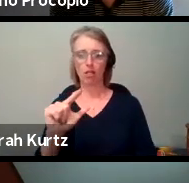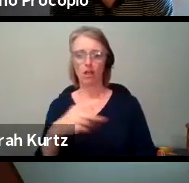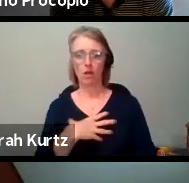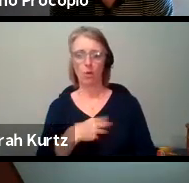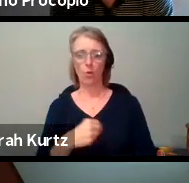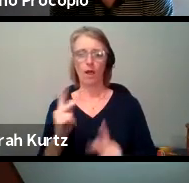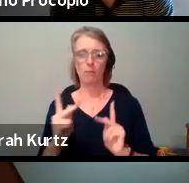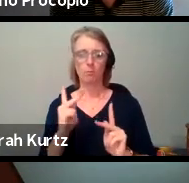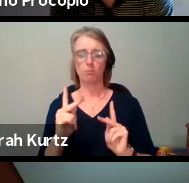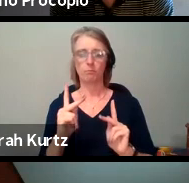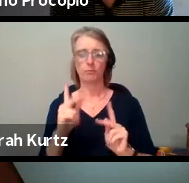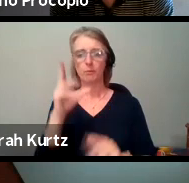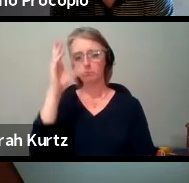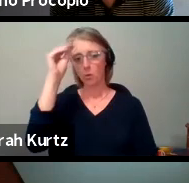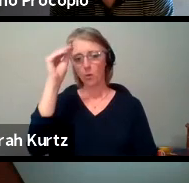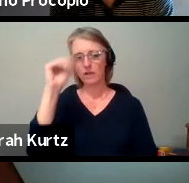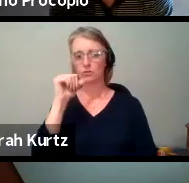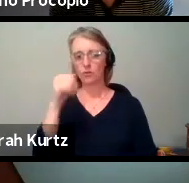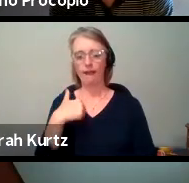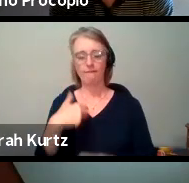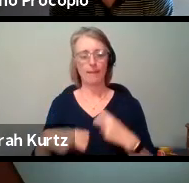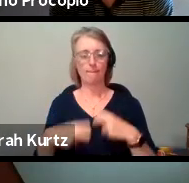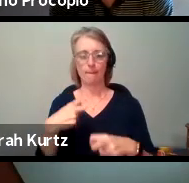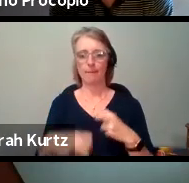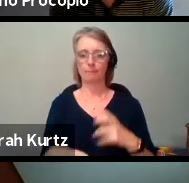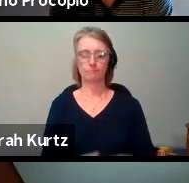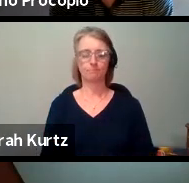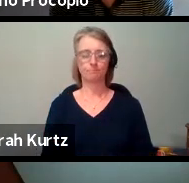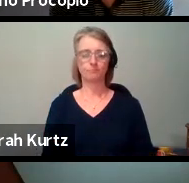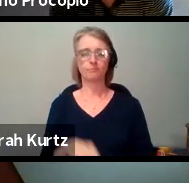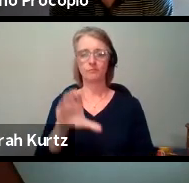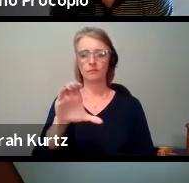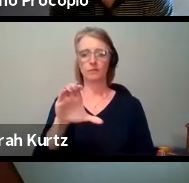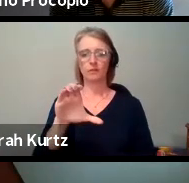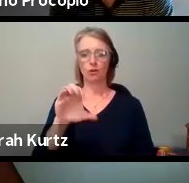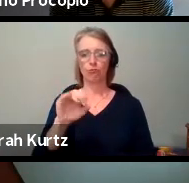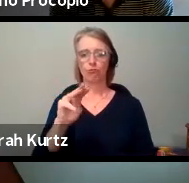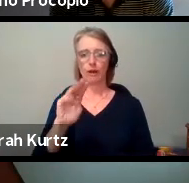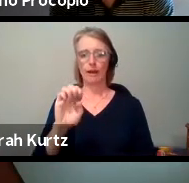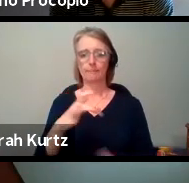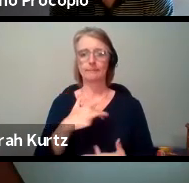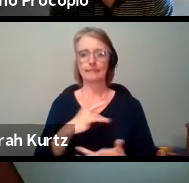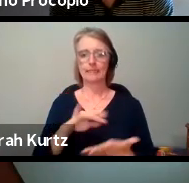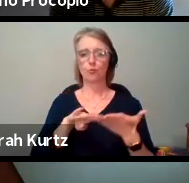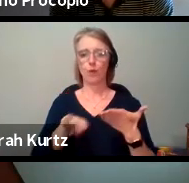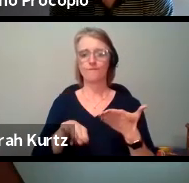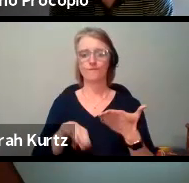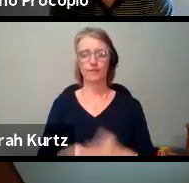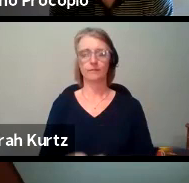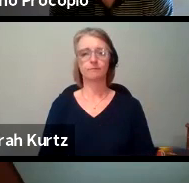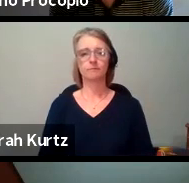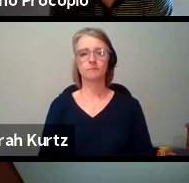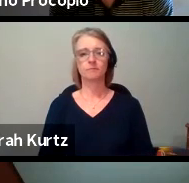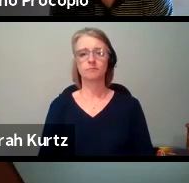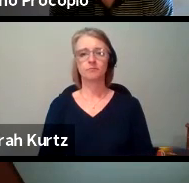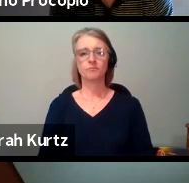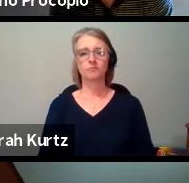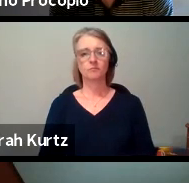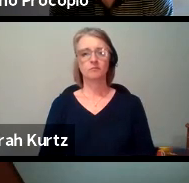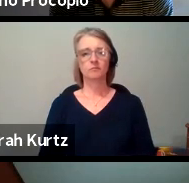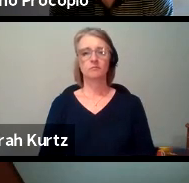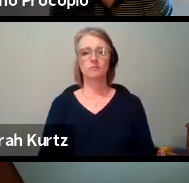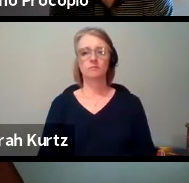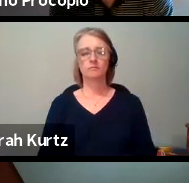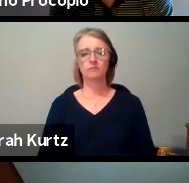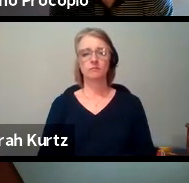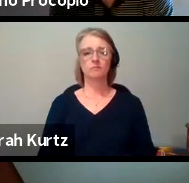that problem. They get off whenever they commit a crime. Right. Thank you. Ma'am, I just wanted